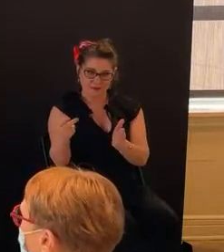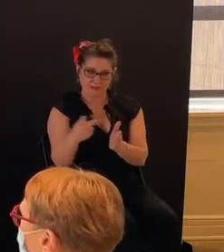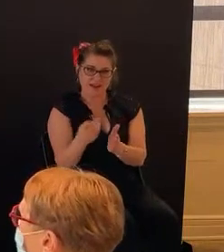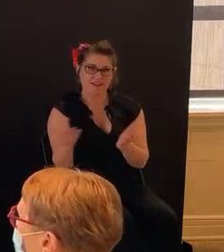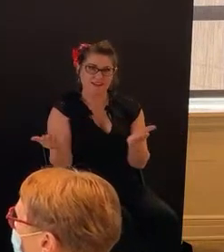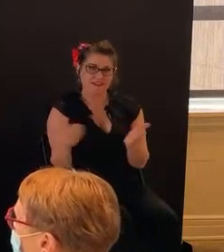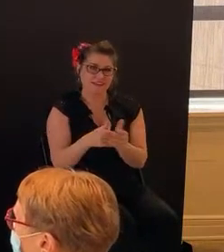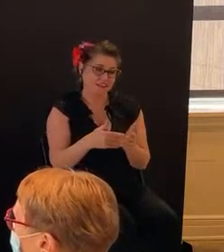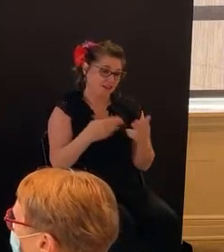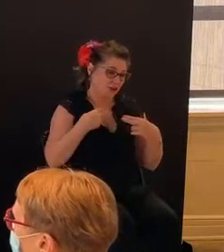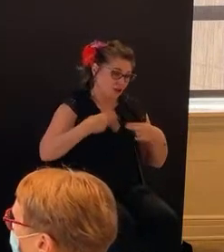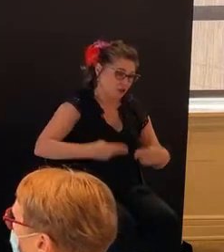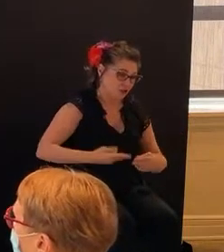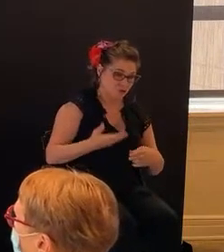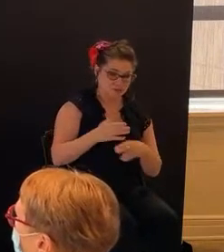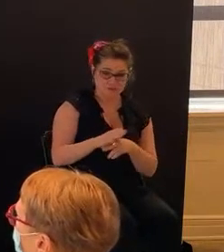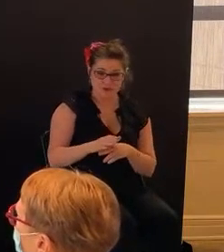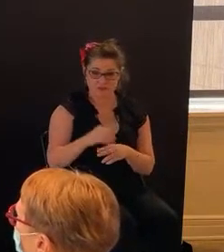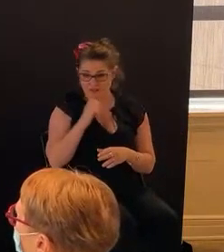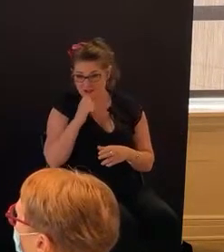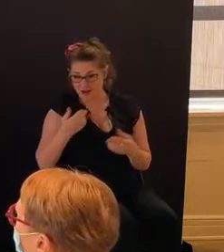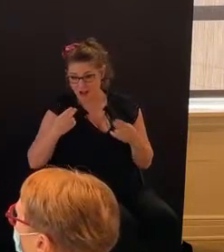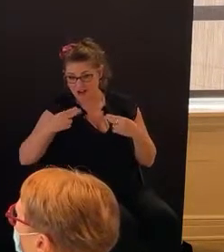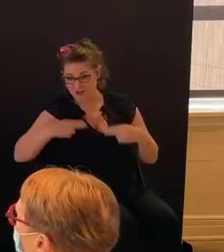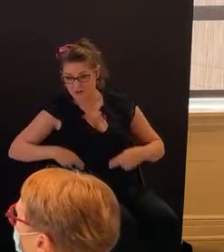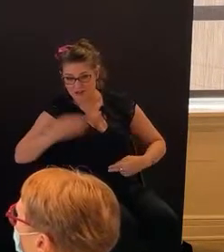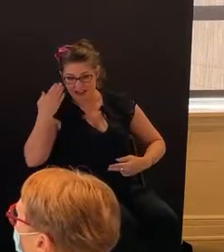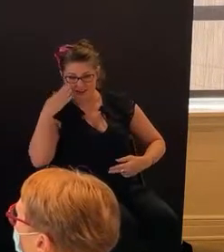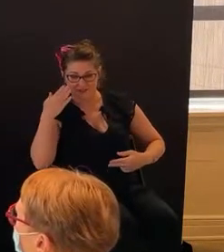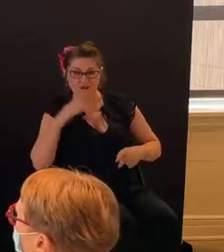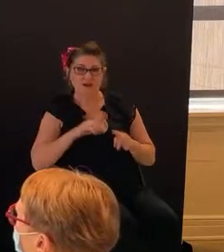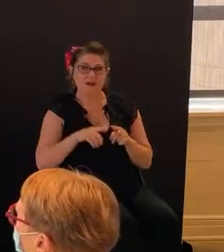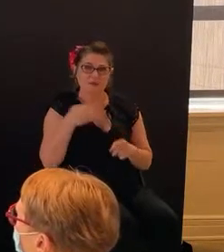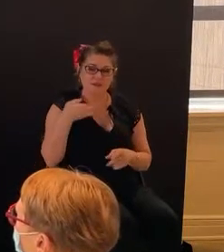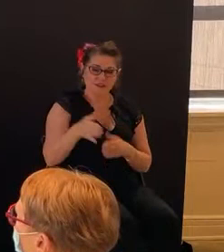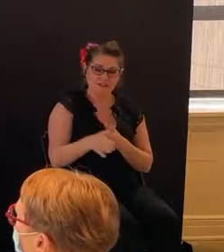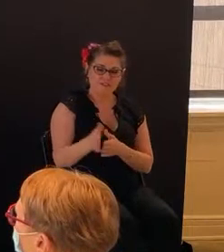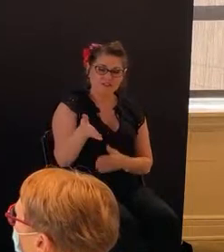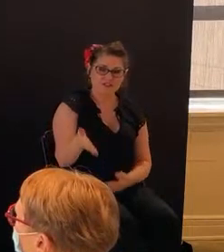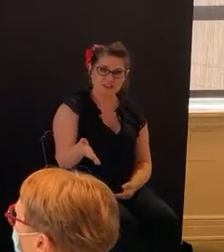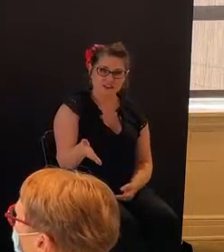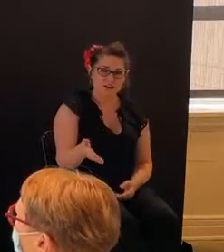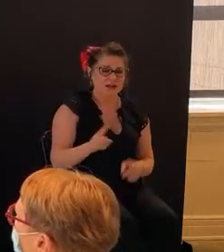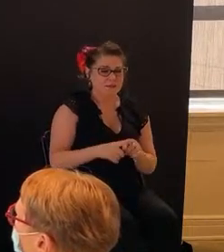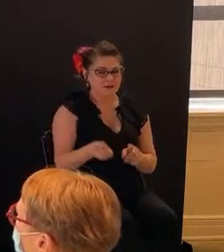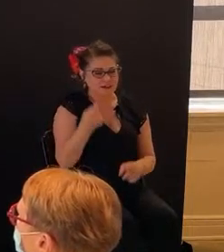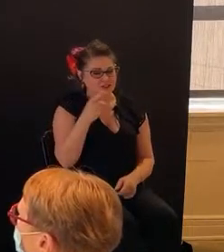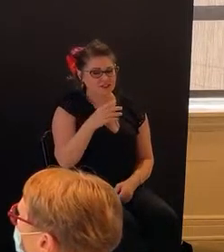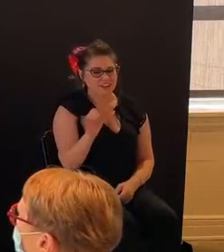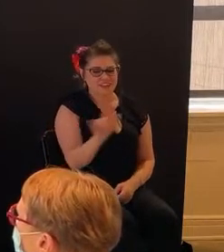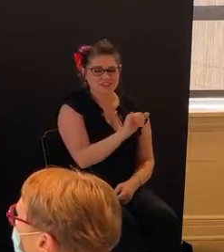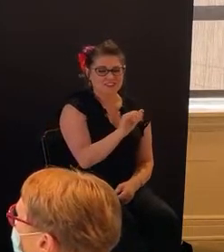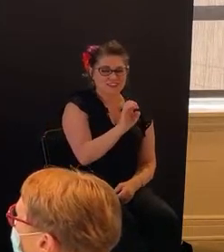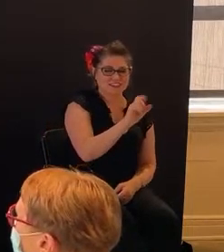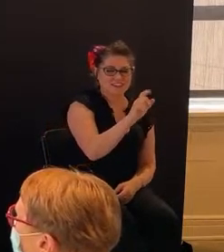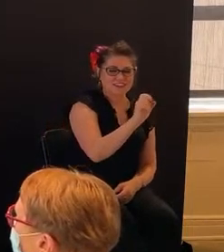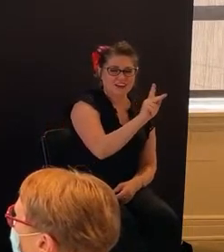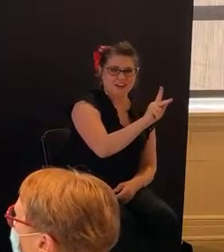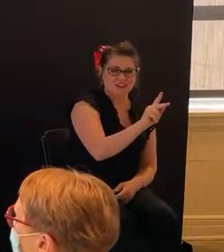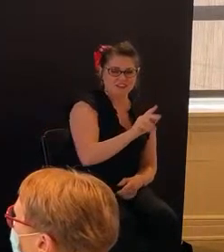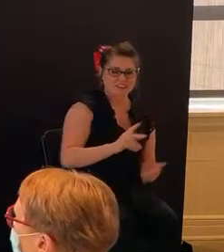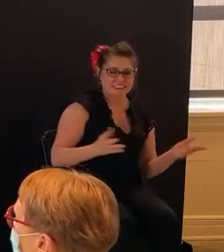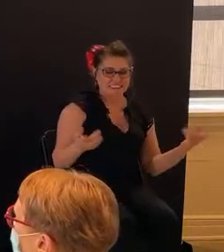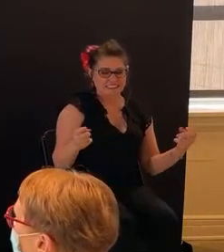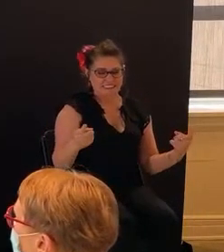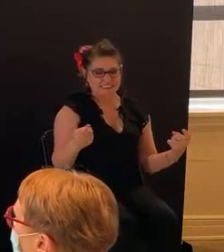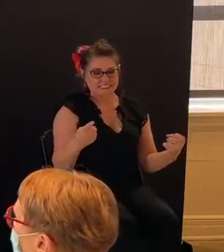knows. But in their presence, you know, in the same way of the elk, they sort of complicate the narrative at Mount St. Helens of natural